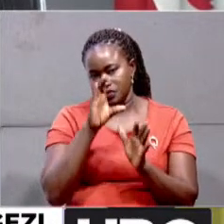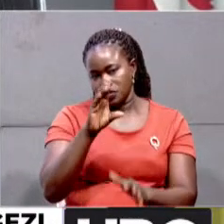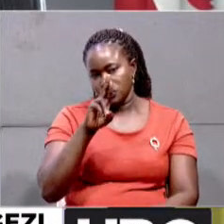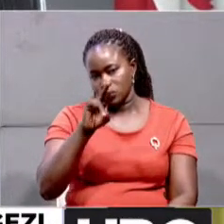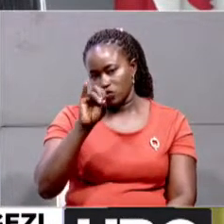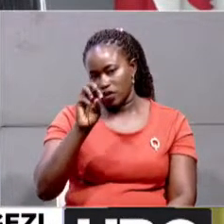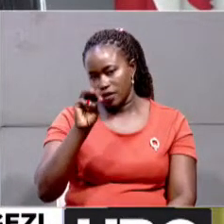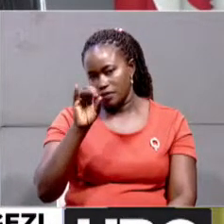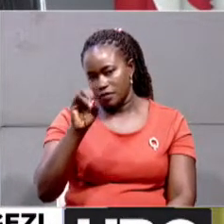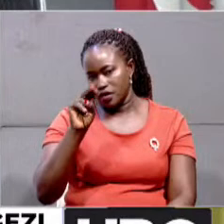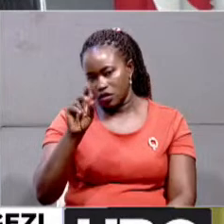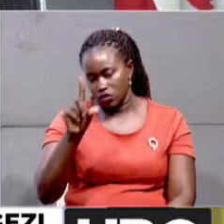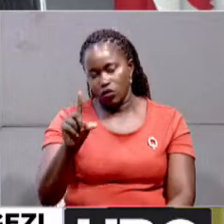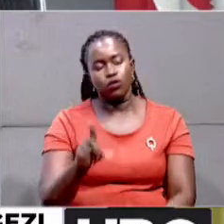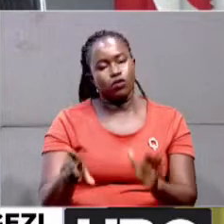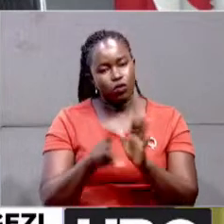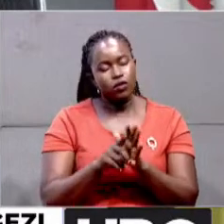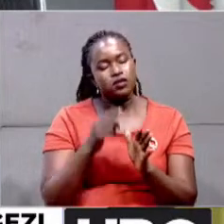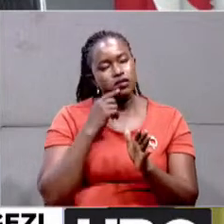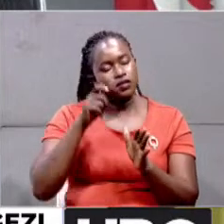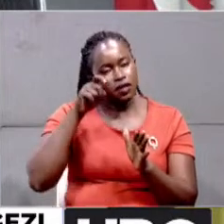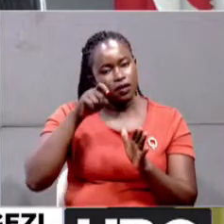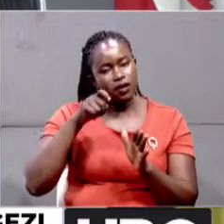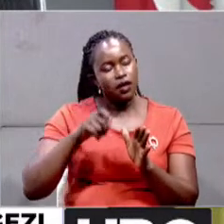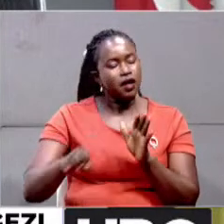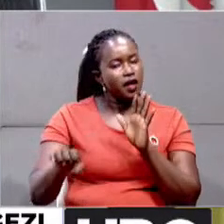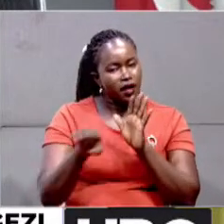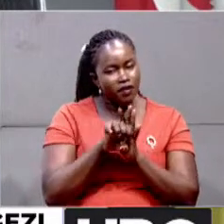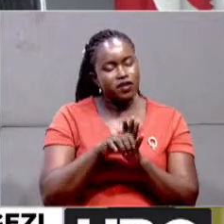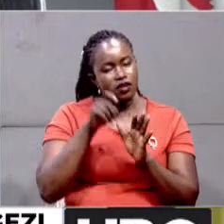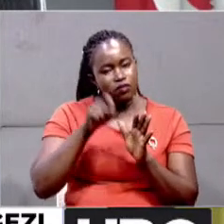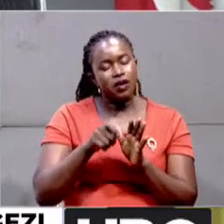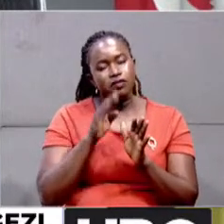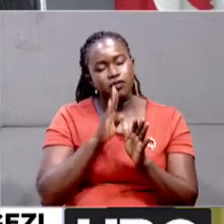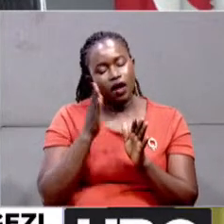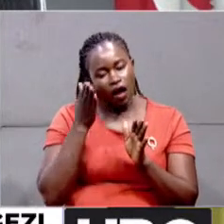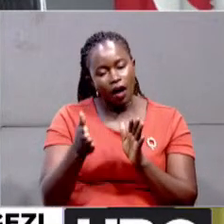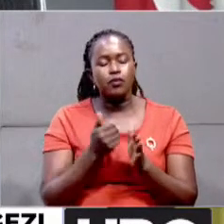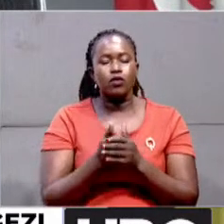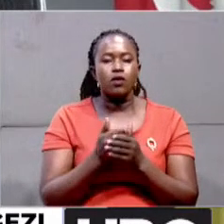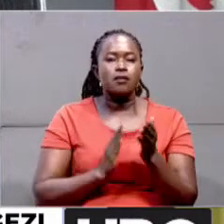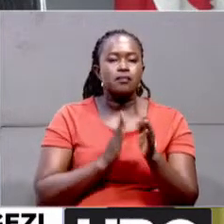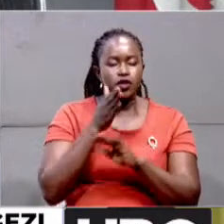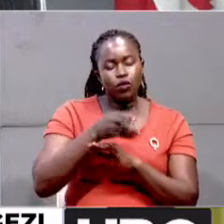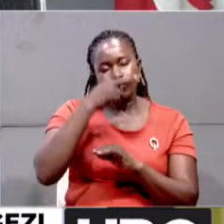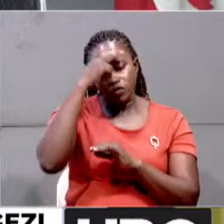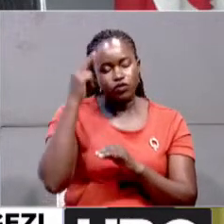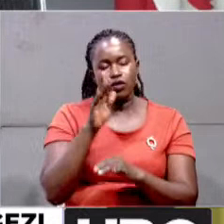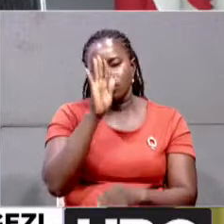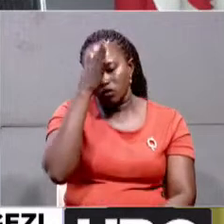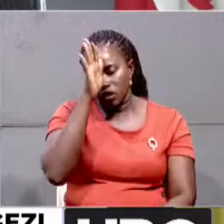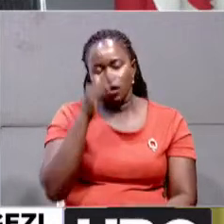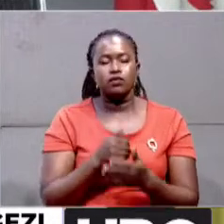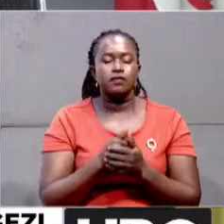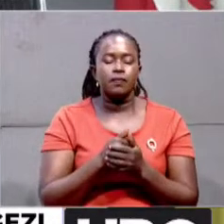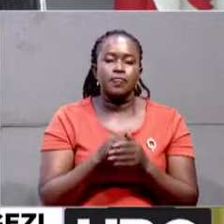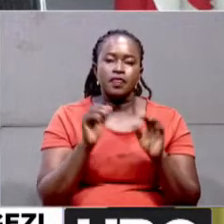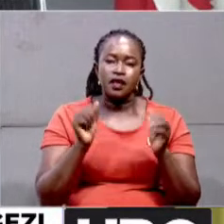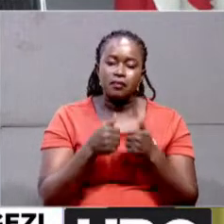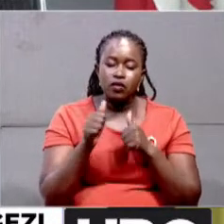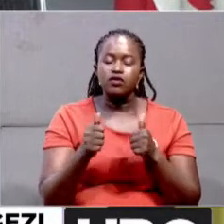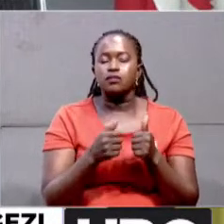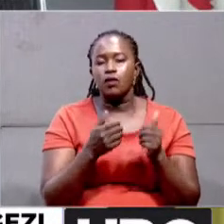is that the evidence has to be beyond reasonable doubt. You are not going to bring cases on mainly